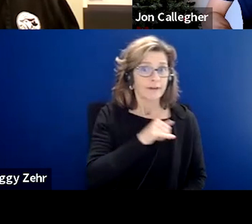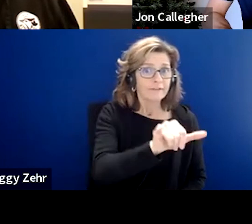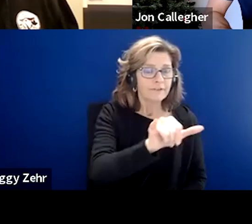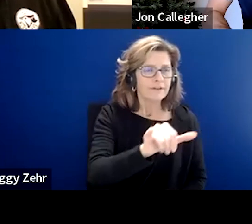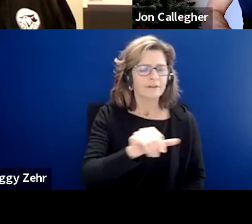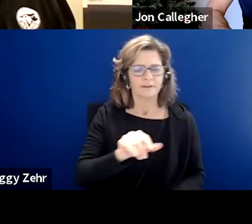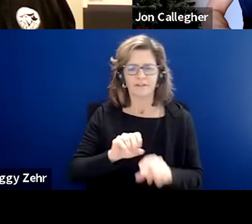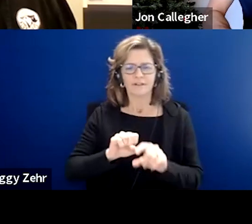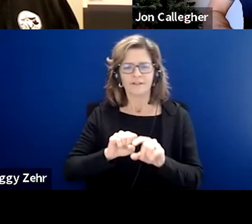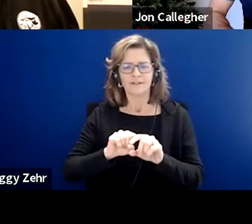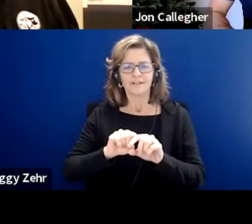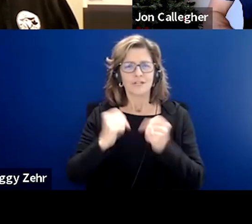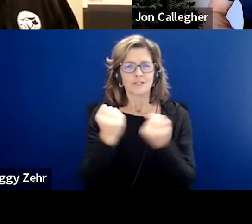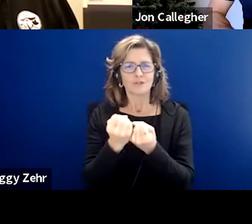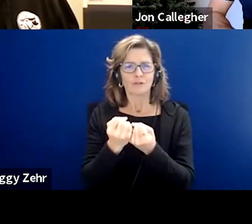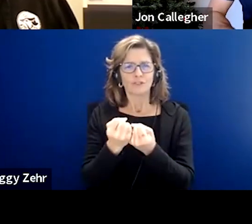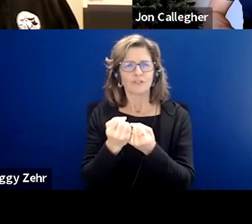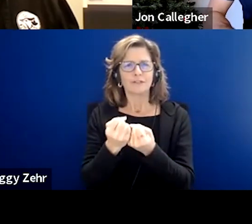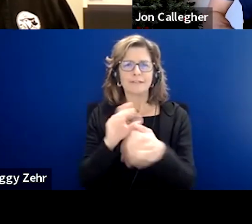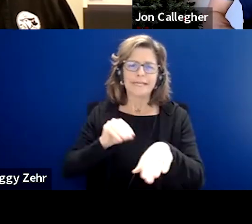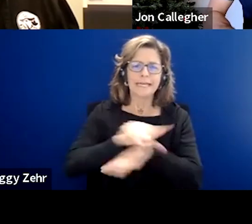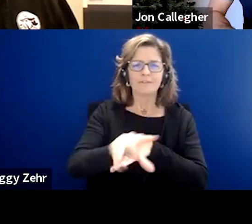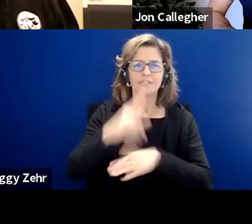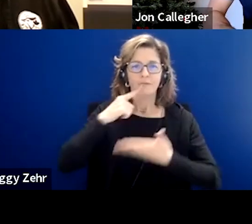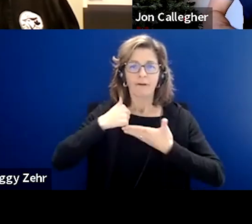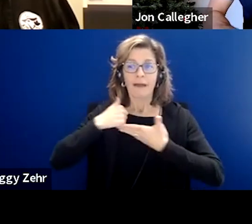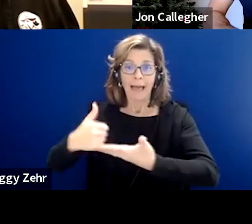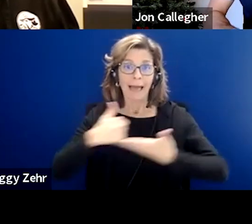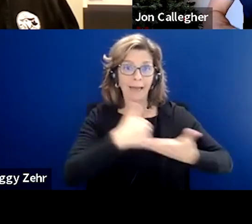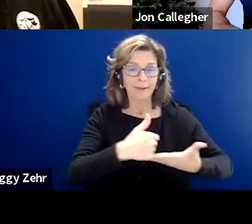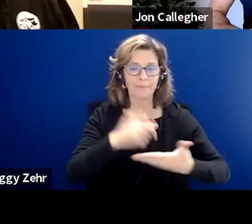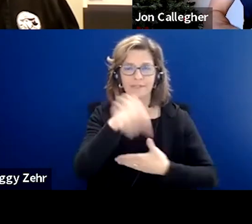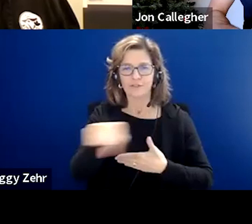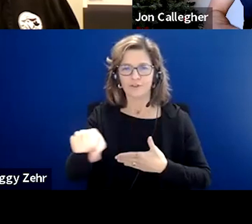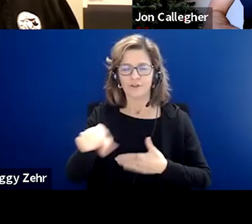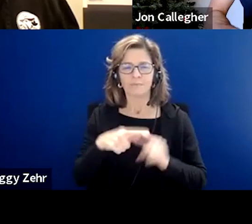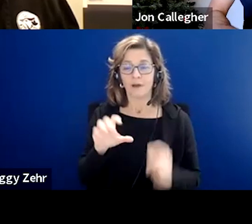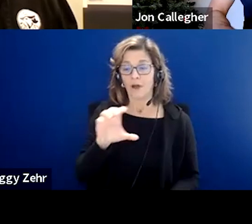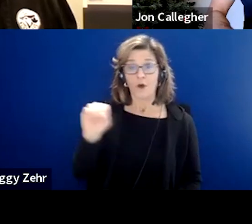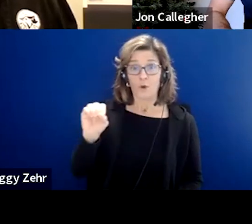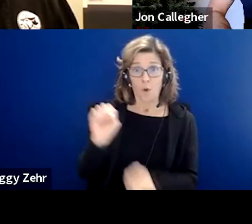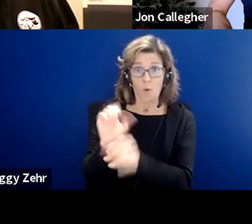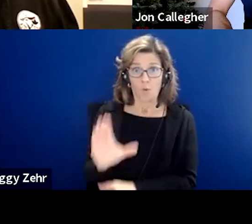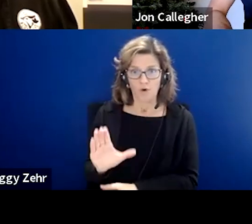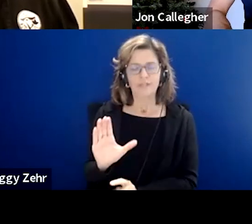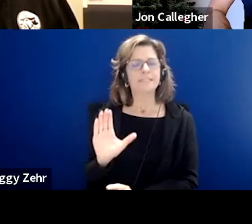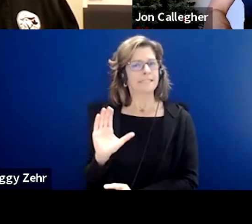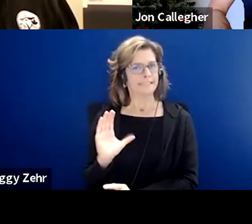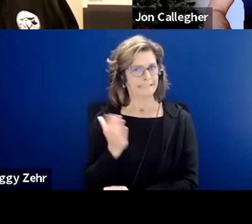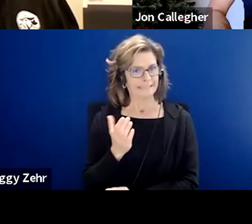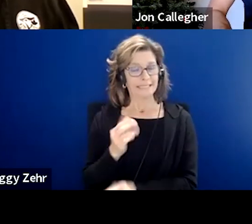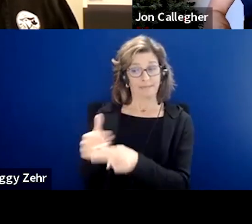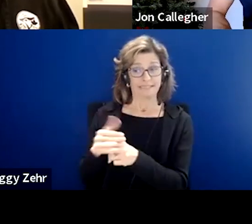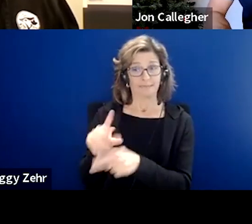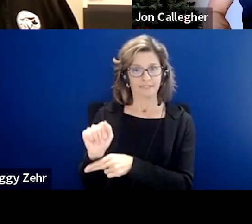consequences of offering help and so on. But just again, for everyone, coworkers are perceived as being more helpful to a worker with a